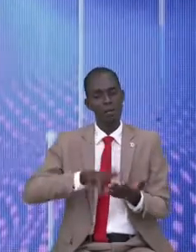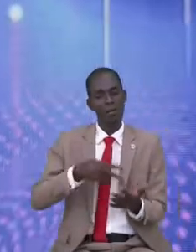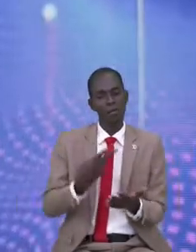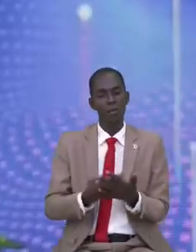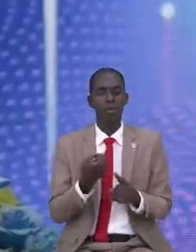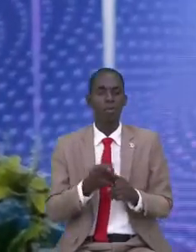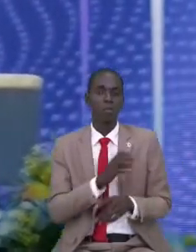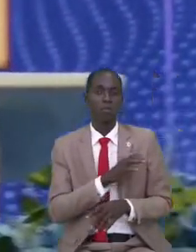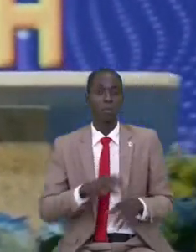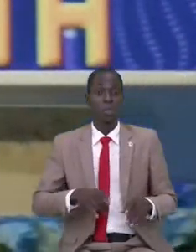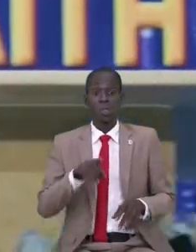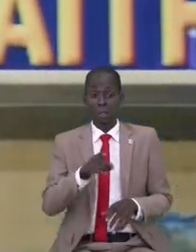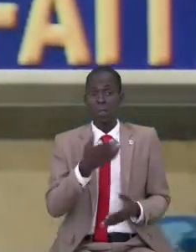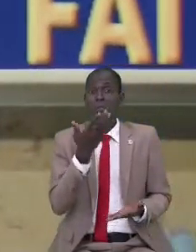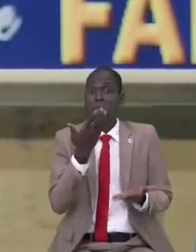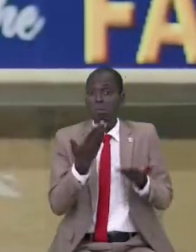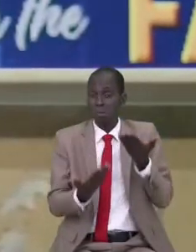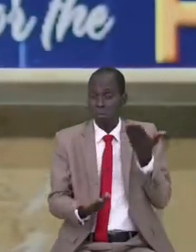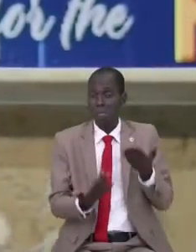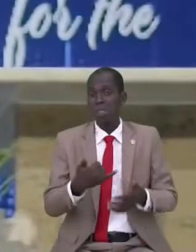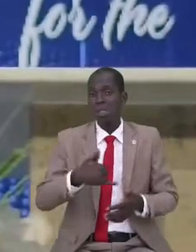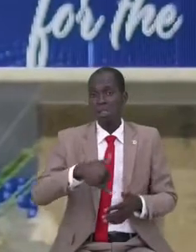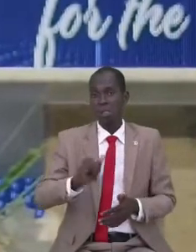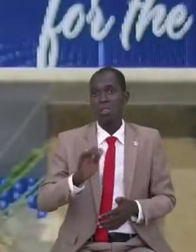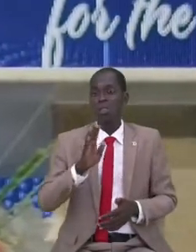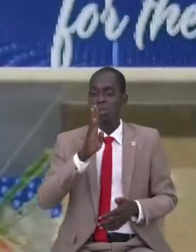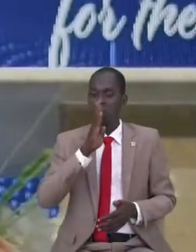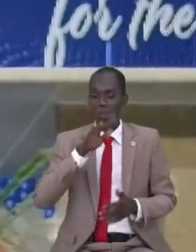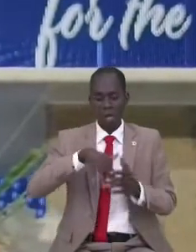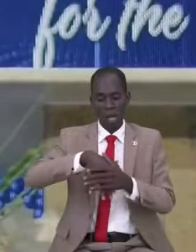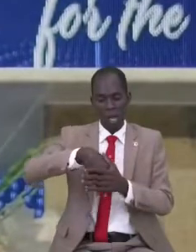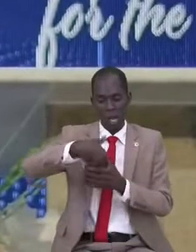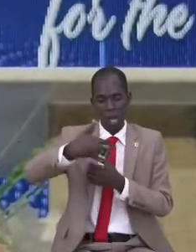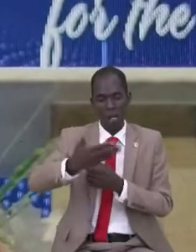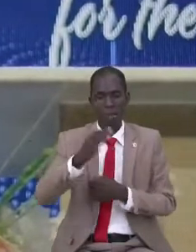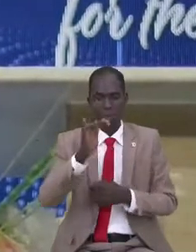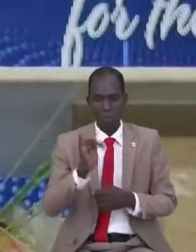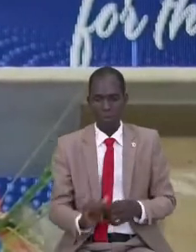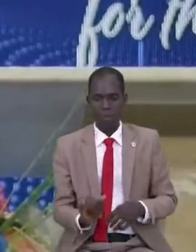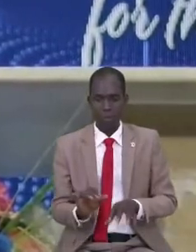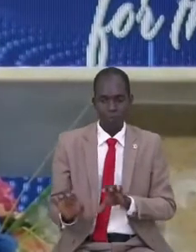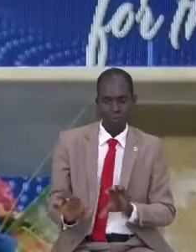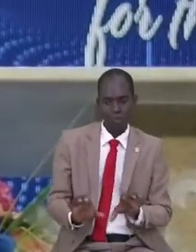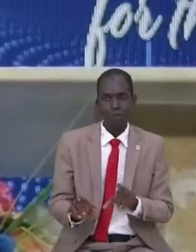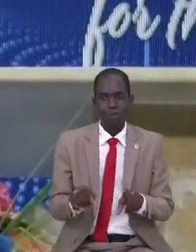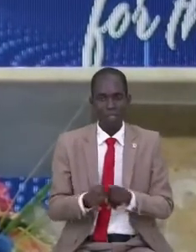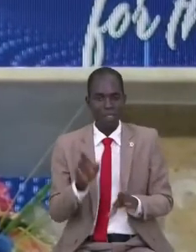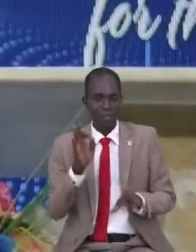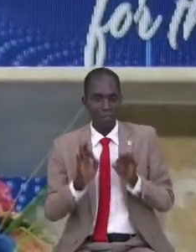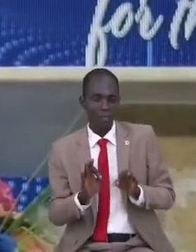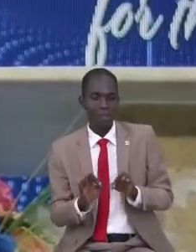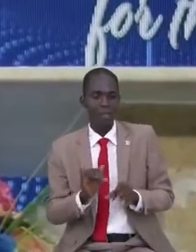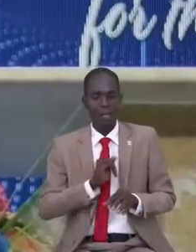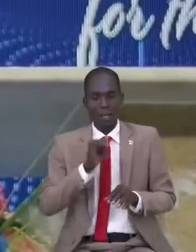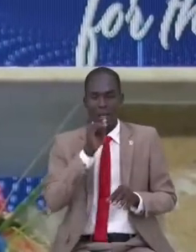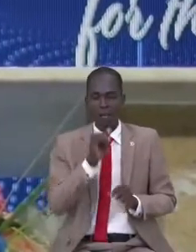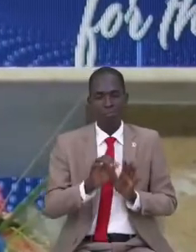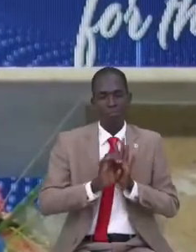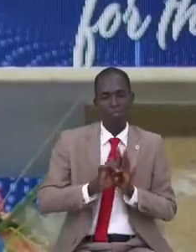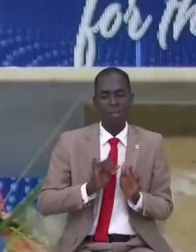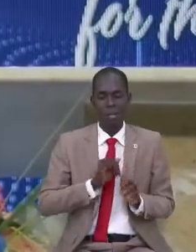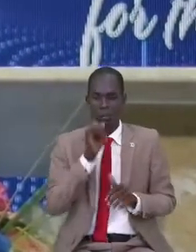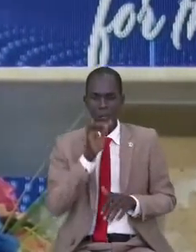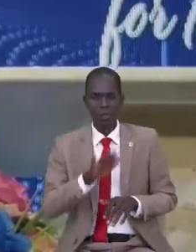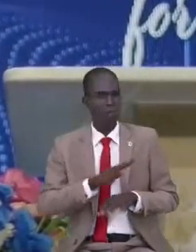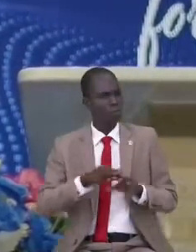might still be outwardly, externally acting as if I'm a child of God, I'm a believer. Don't condemn me.